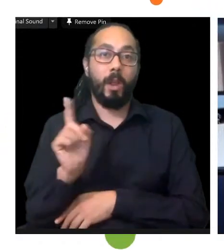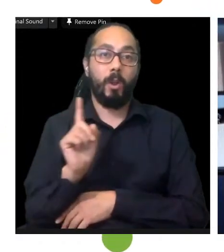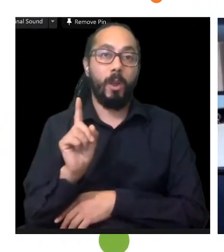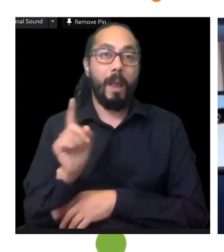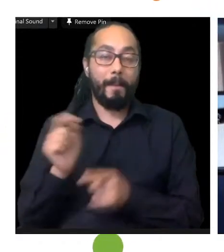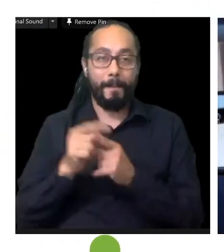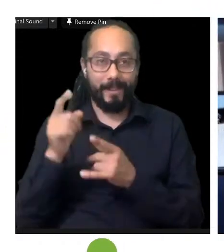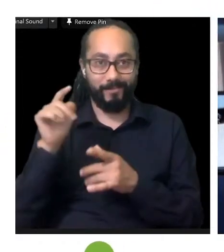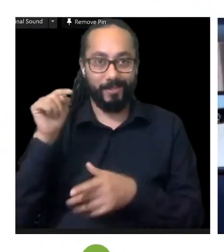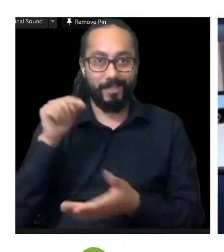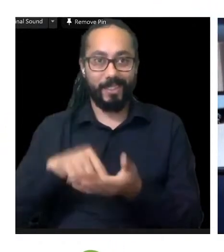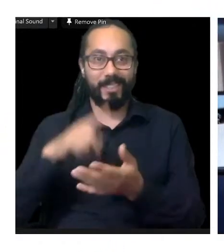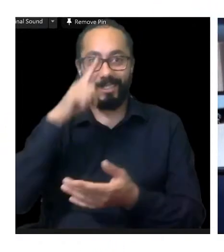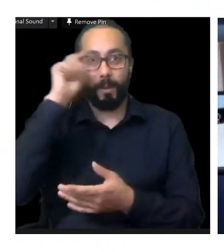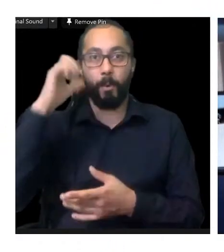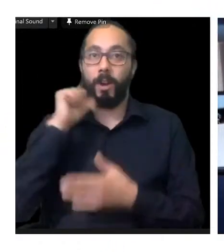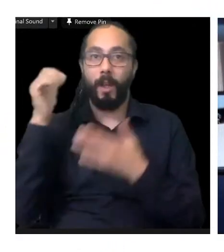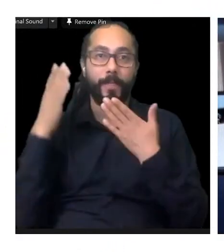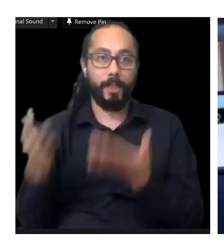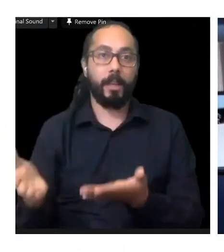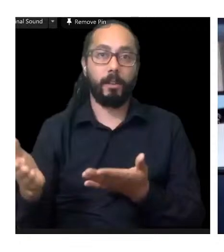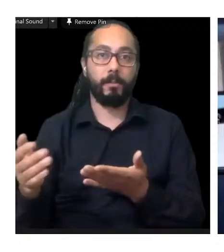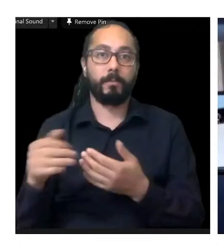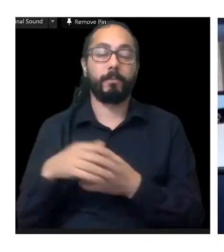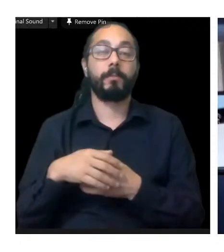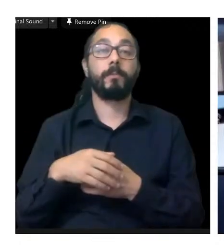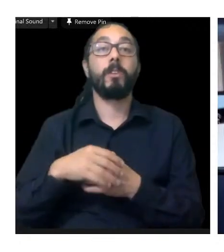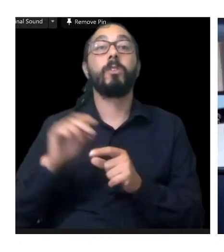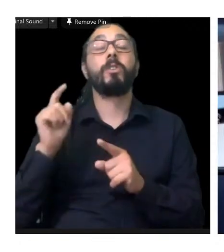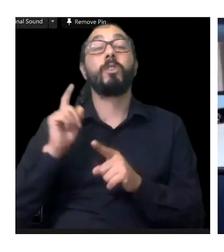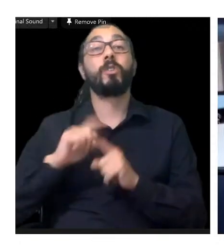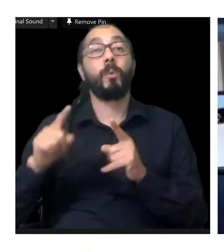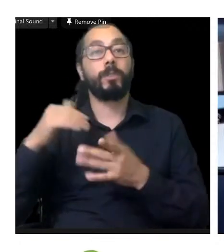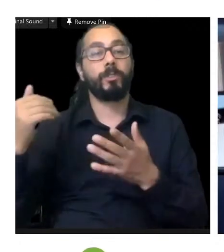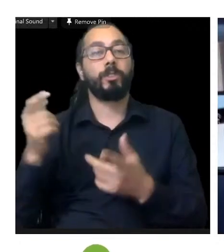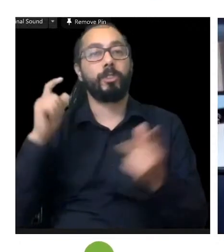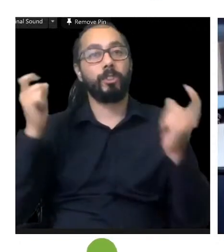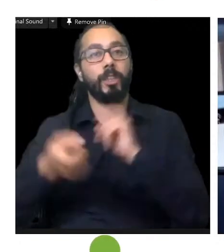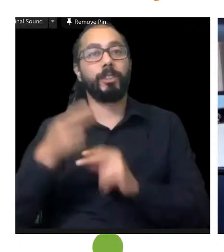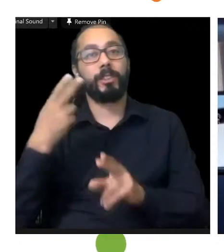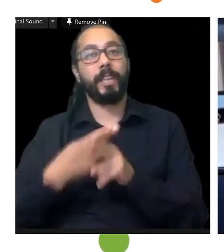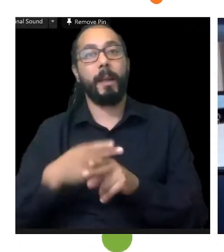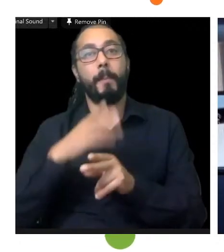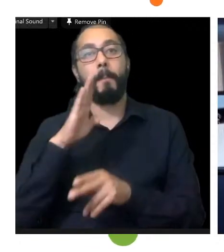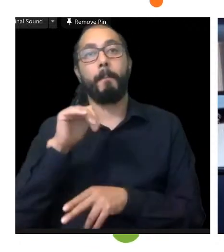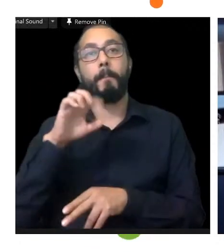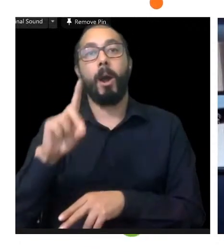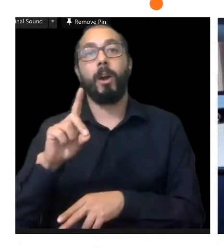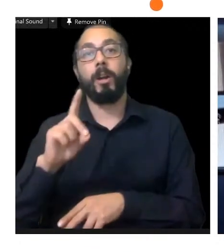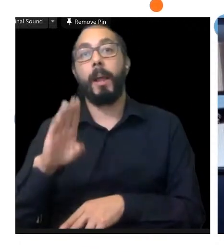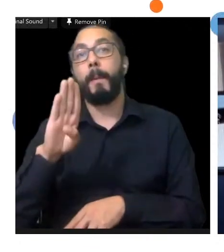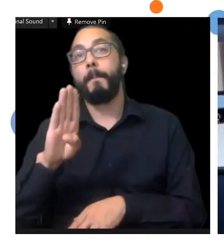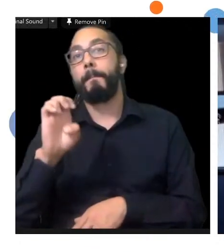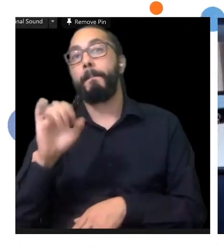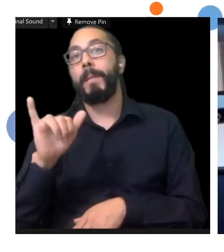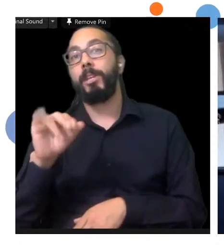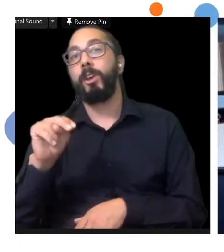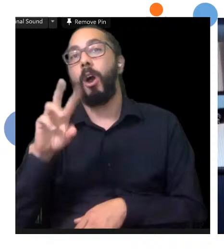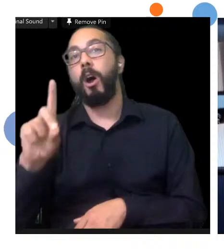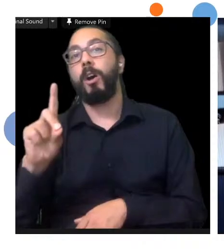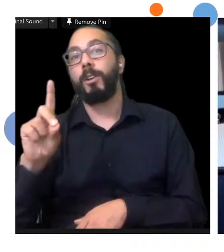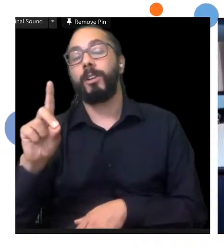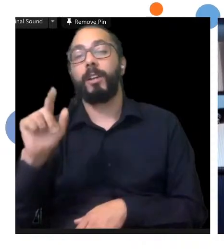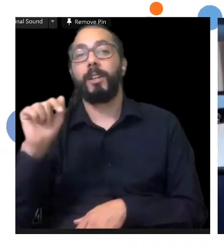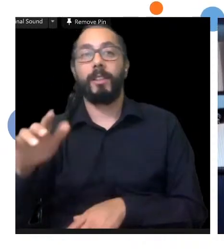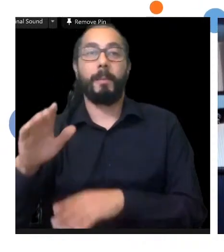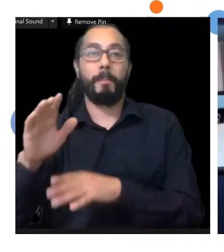we rebranded ourselves in 2020 as Bard Beyond the Beach, along with a new temporary logo. Instead of the tent, it's now a little house as